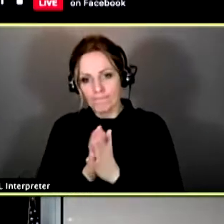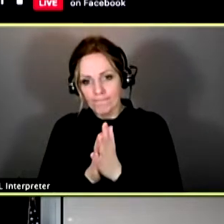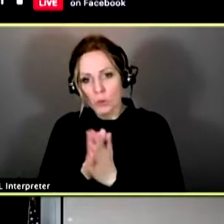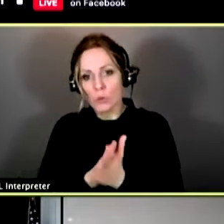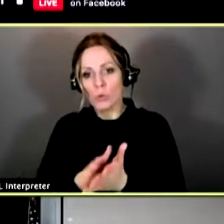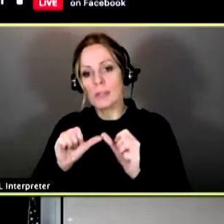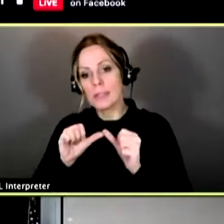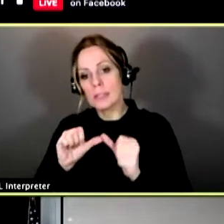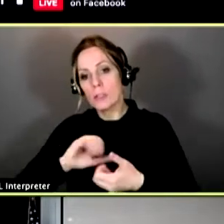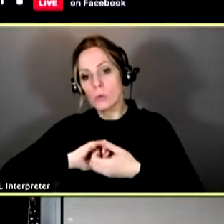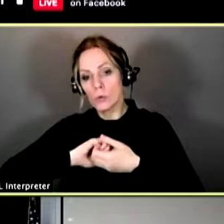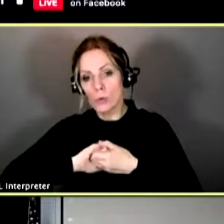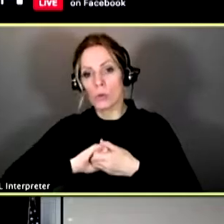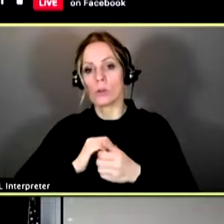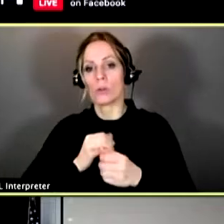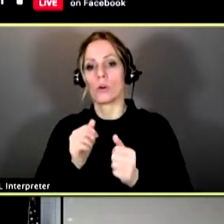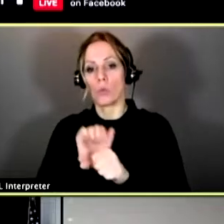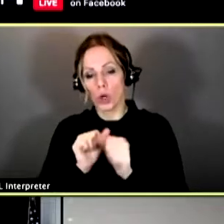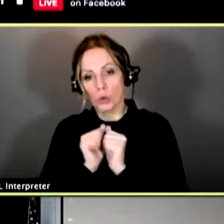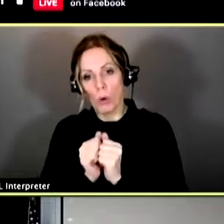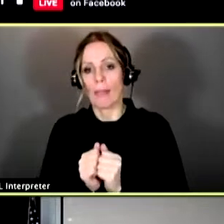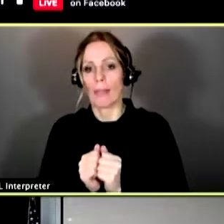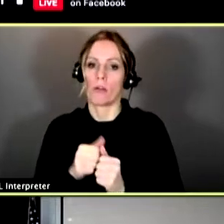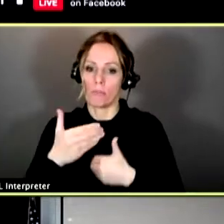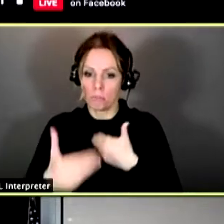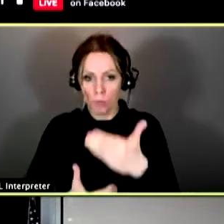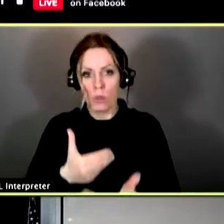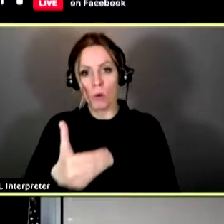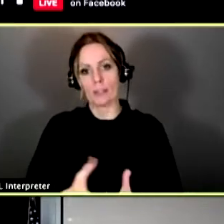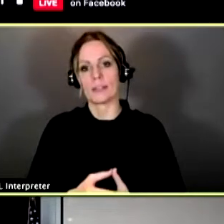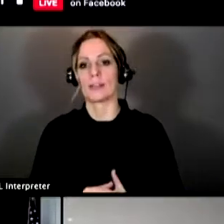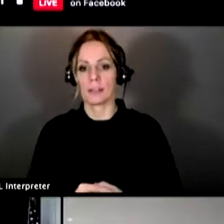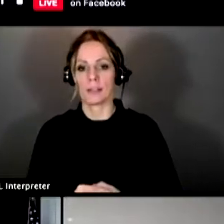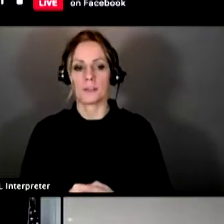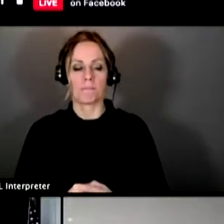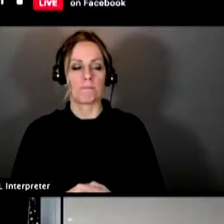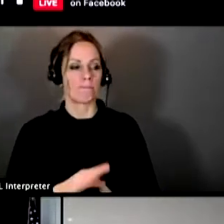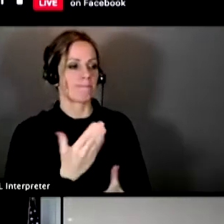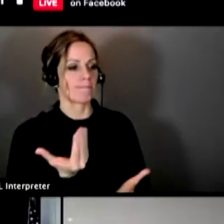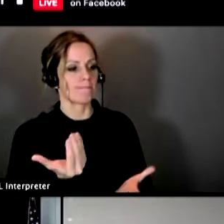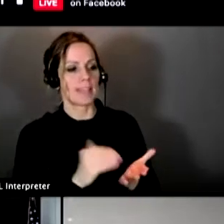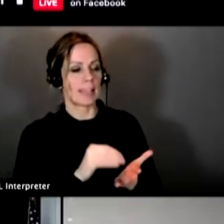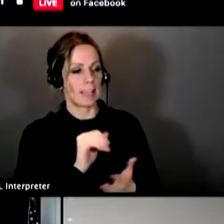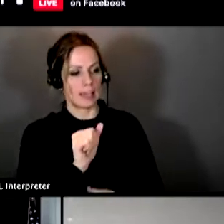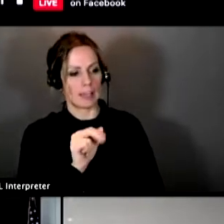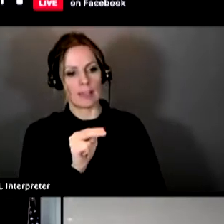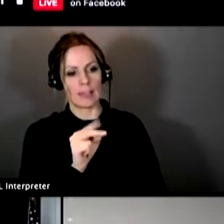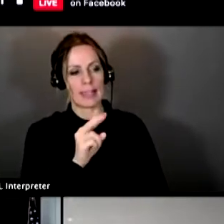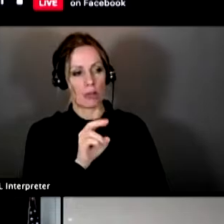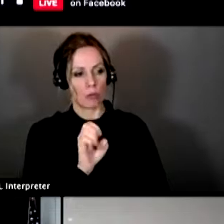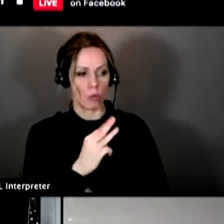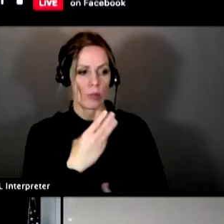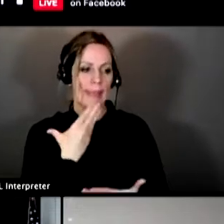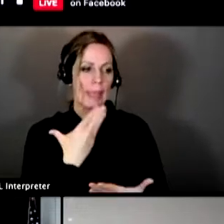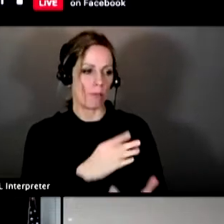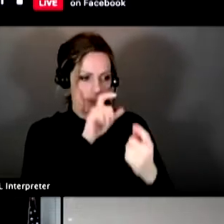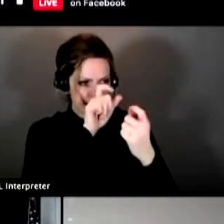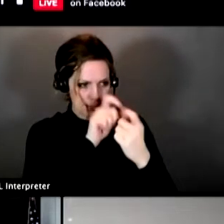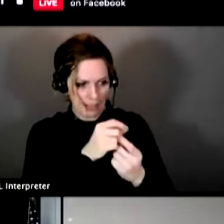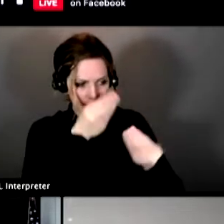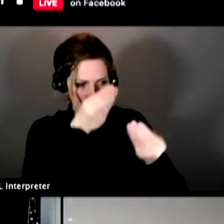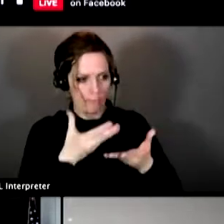work together as the process continues. Andrew, again, thank you so much. The detailed information you've been